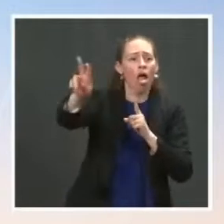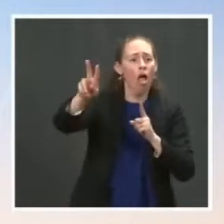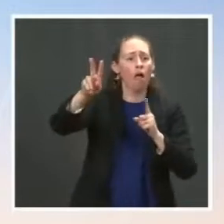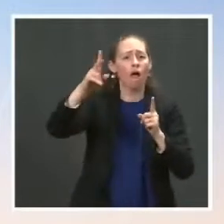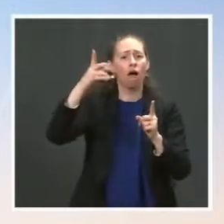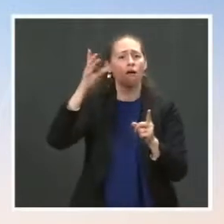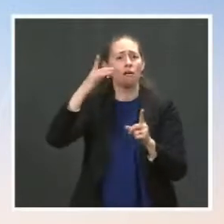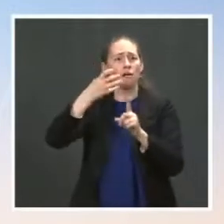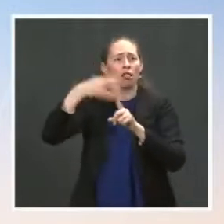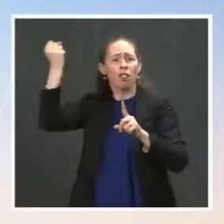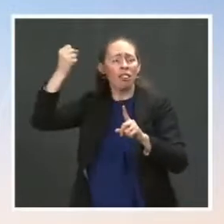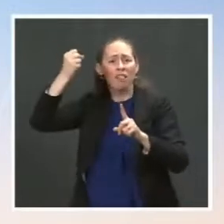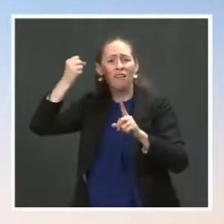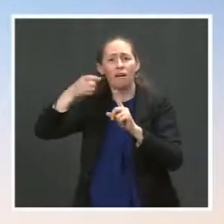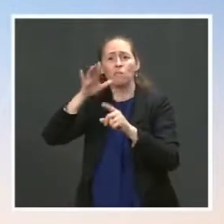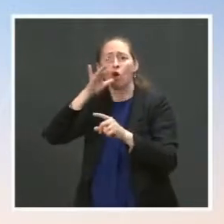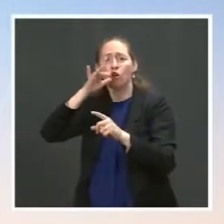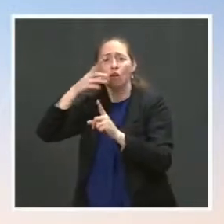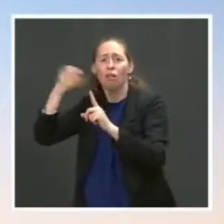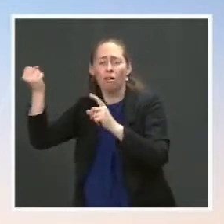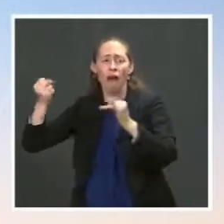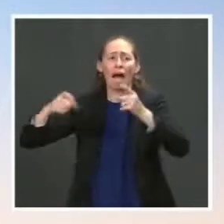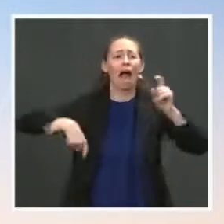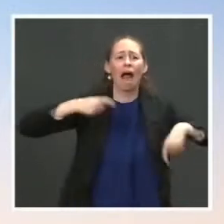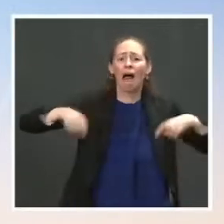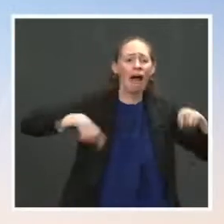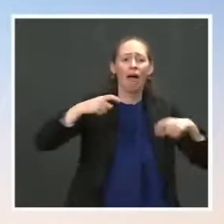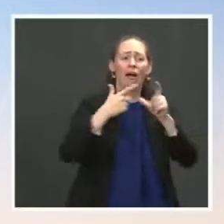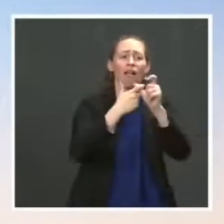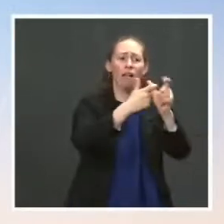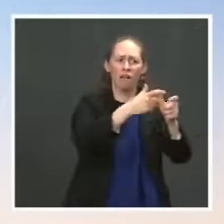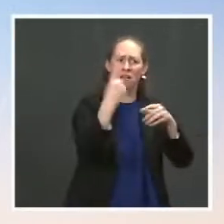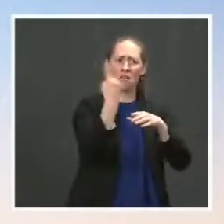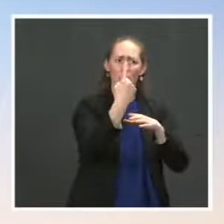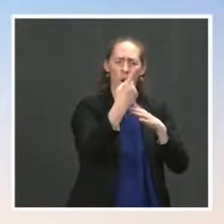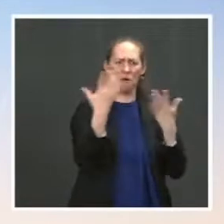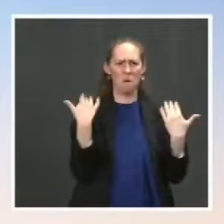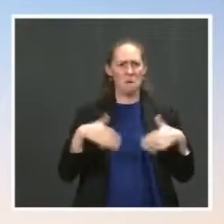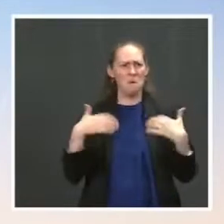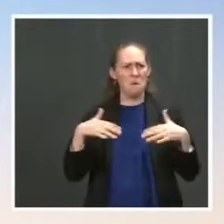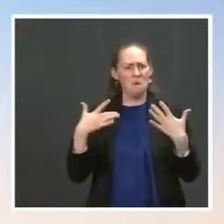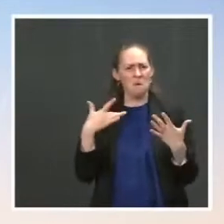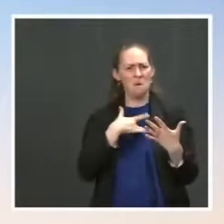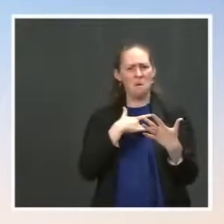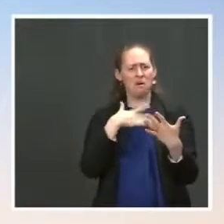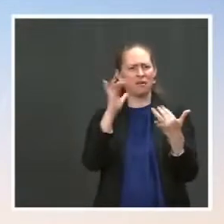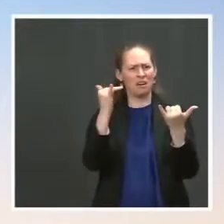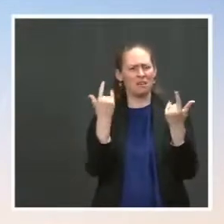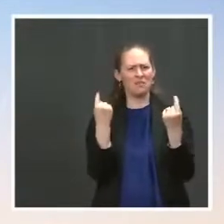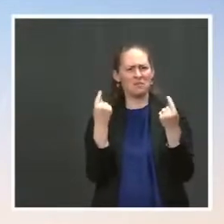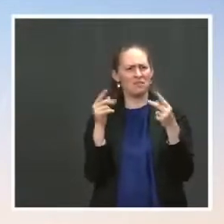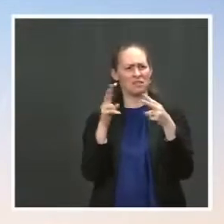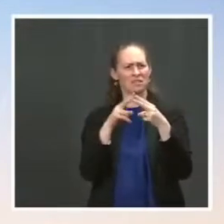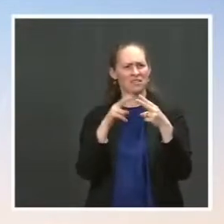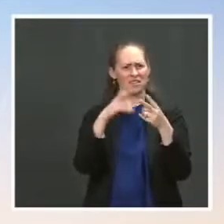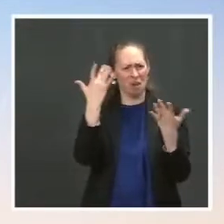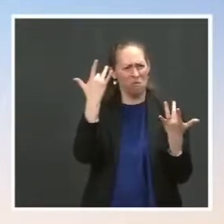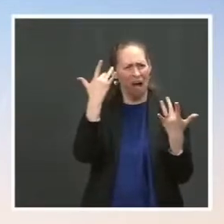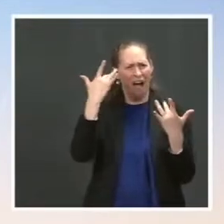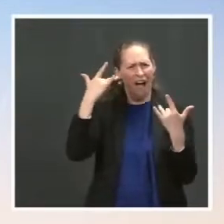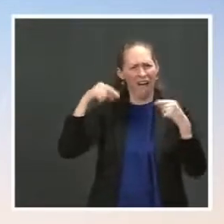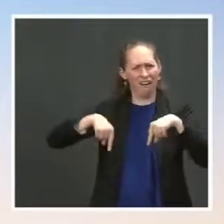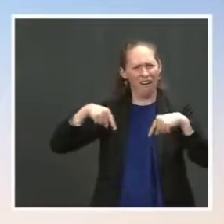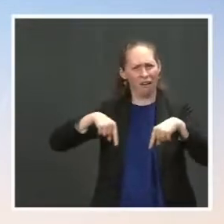member who paid ransom, and that's how he ended up back in the U.S. So I have two questions for you on that. Mm-hmm. One, why does the U.S. government continue